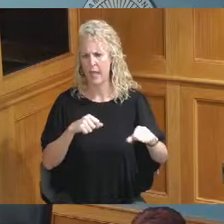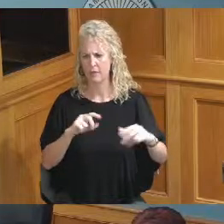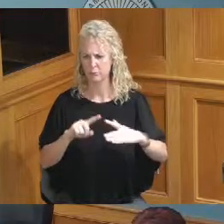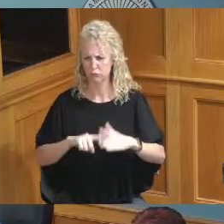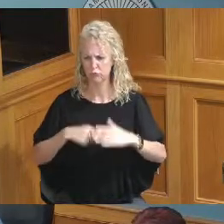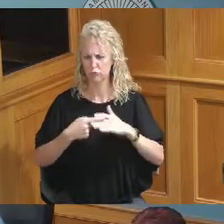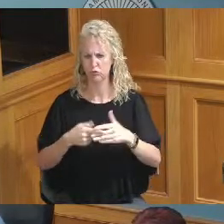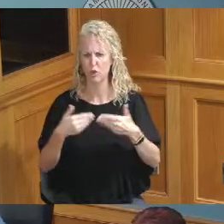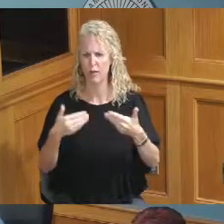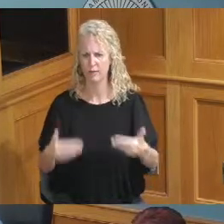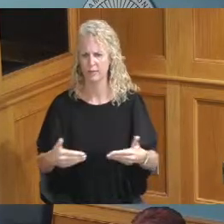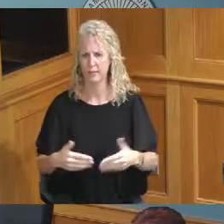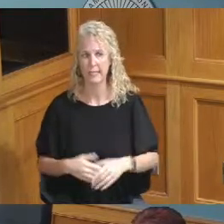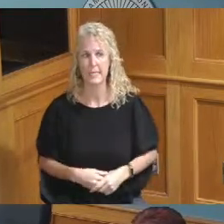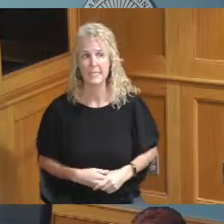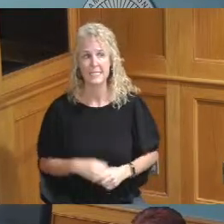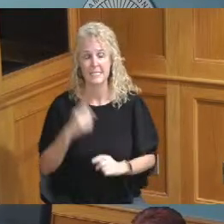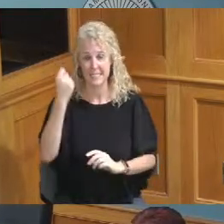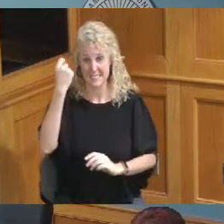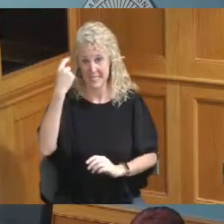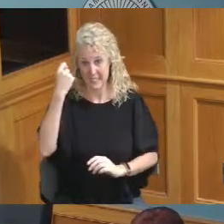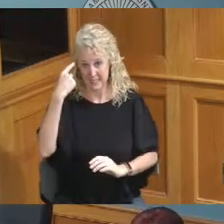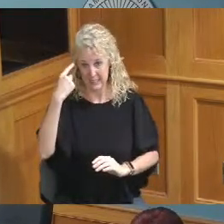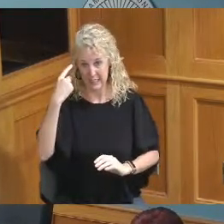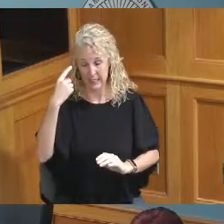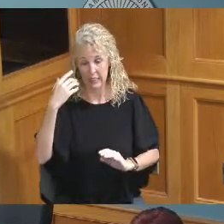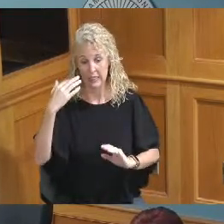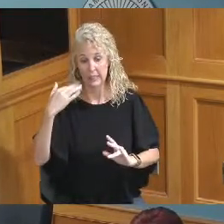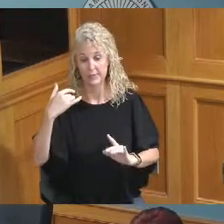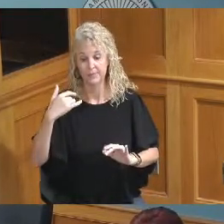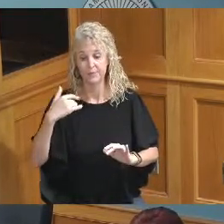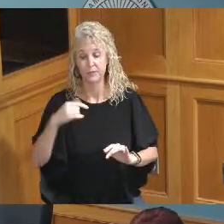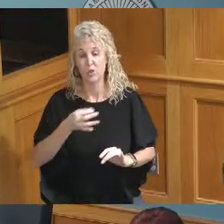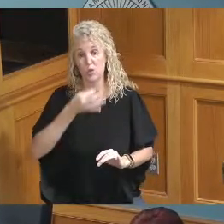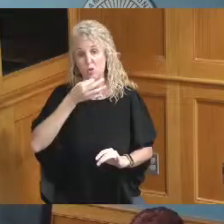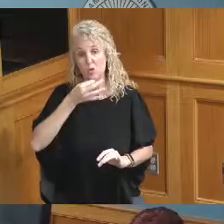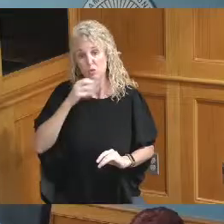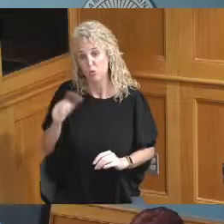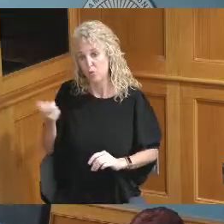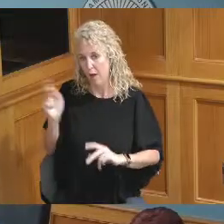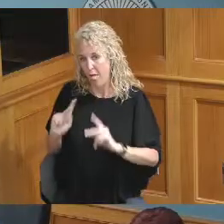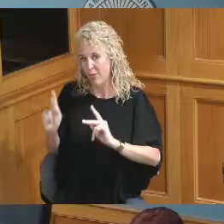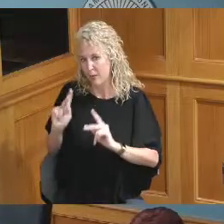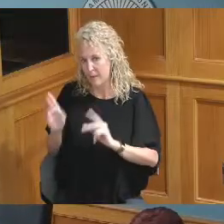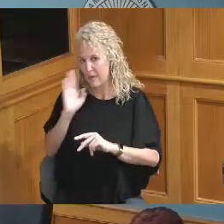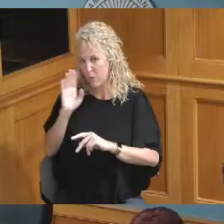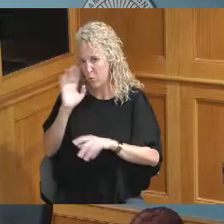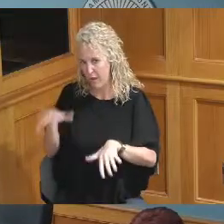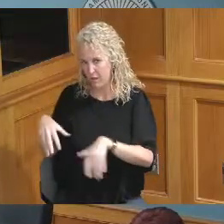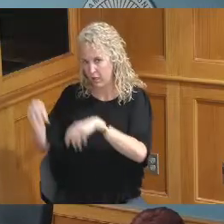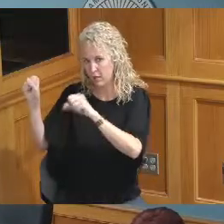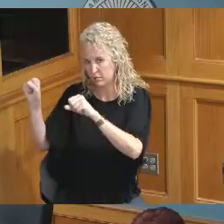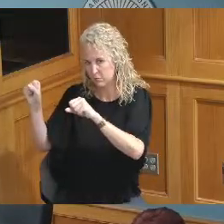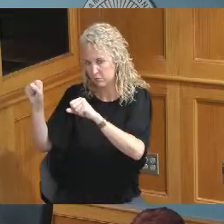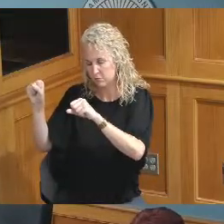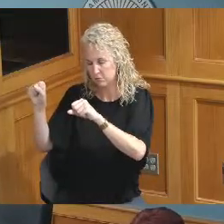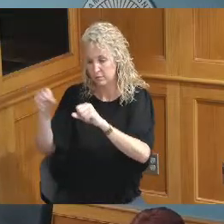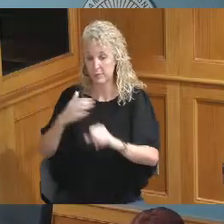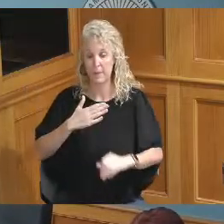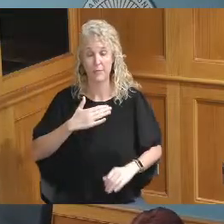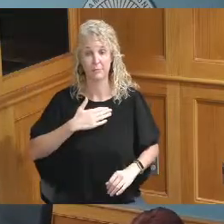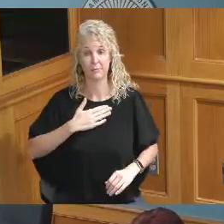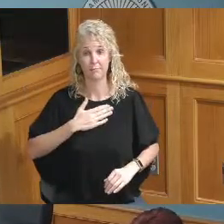that seamlessly. But Commissioners, I'll just start by saying, I'm going to turn it over to some folks here very quickly, but I just want to say that it's my